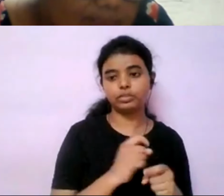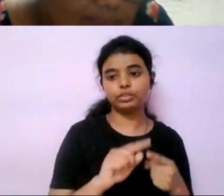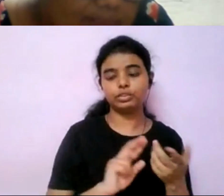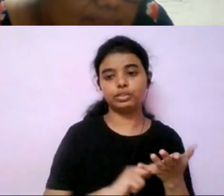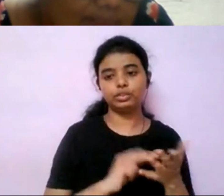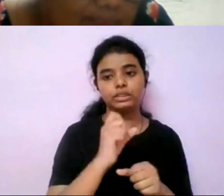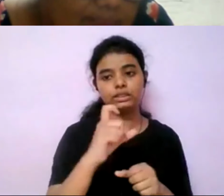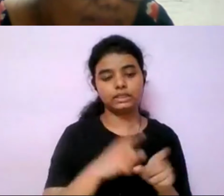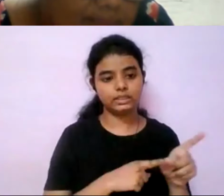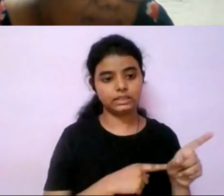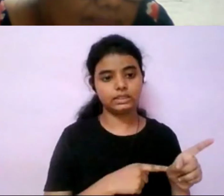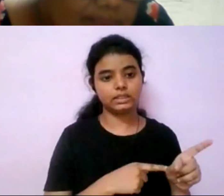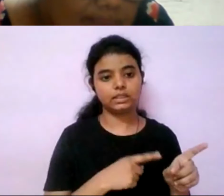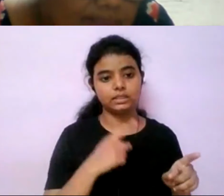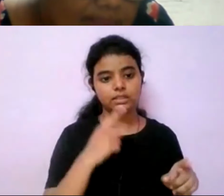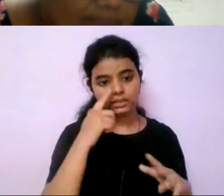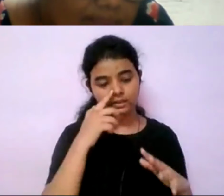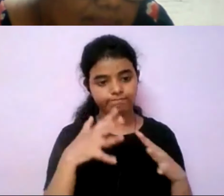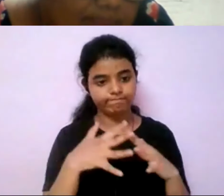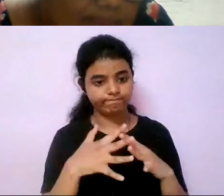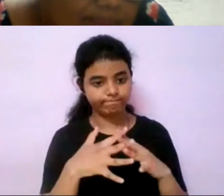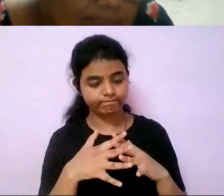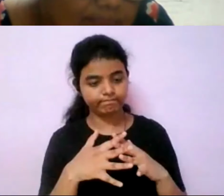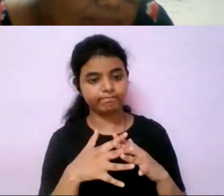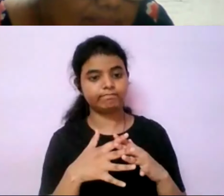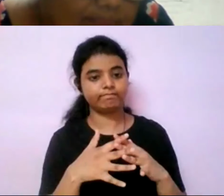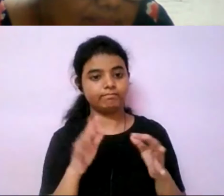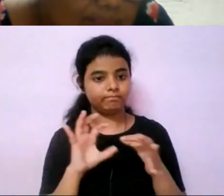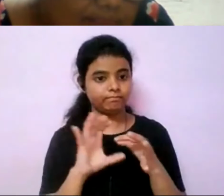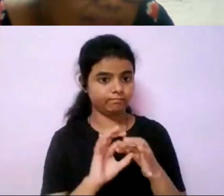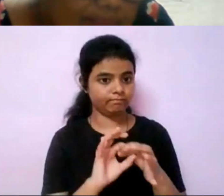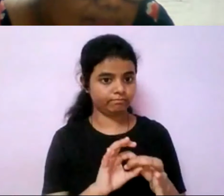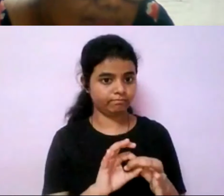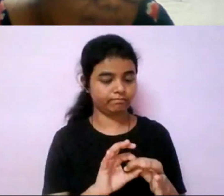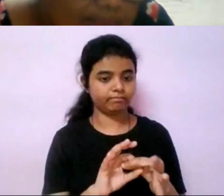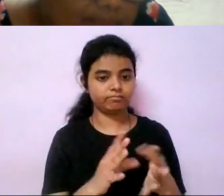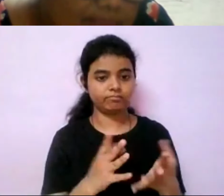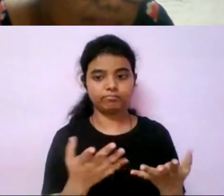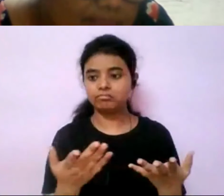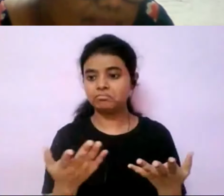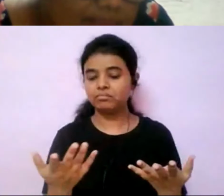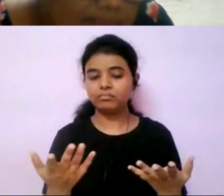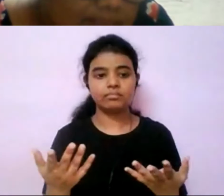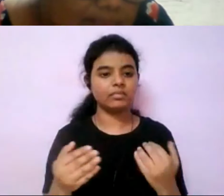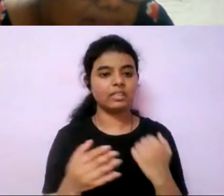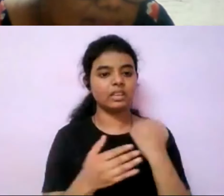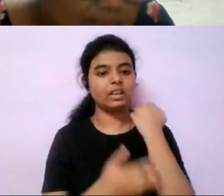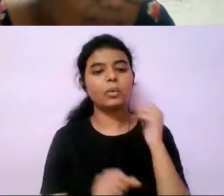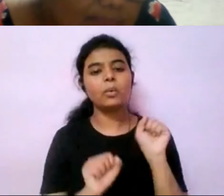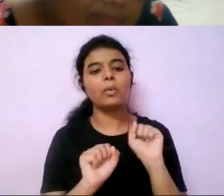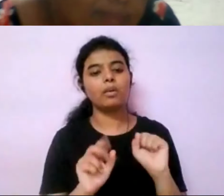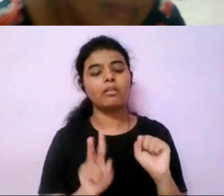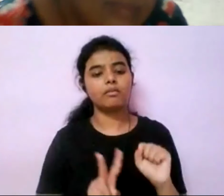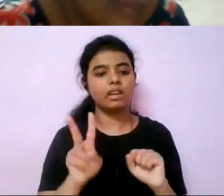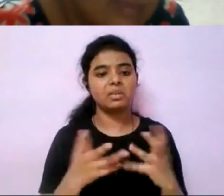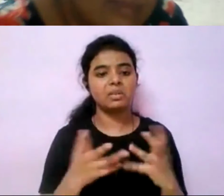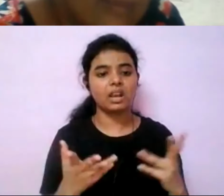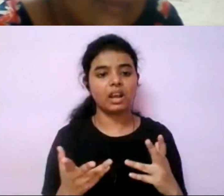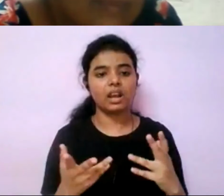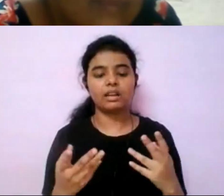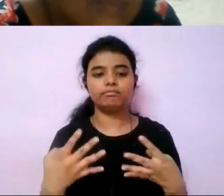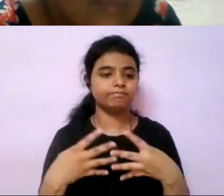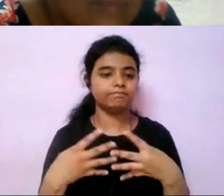upon some women within patriarchy? So they act as gatekeepers, upholders of patriarchal values and oppression. Yes, if